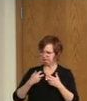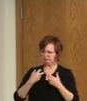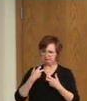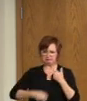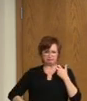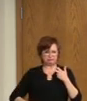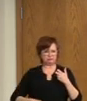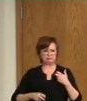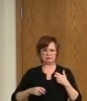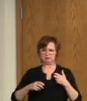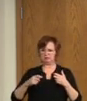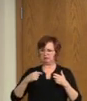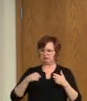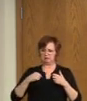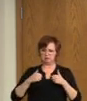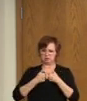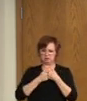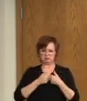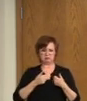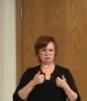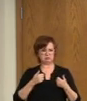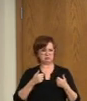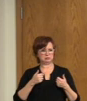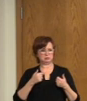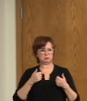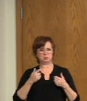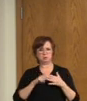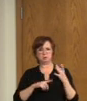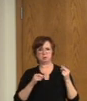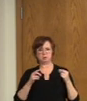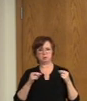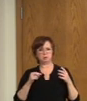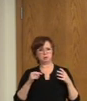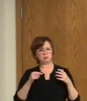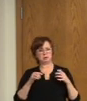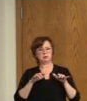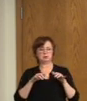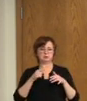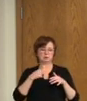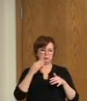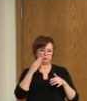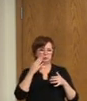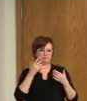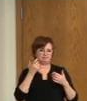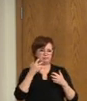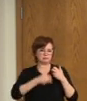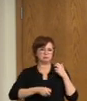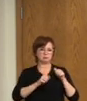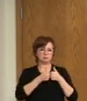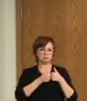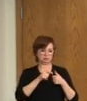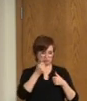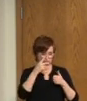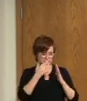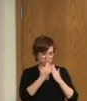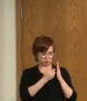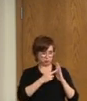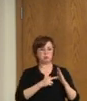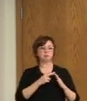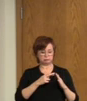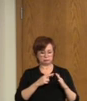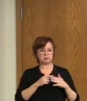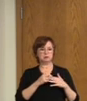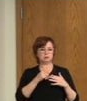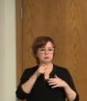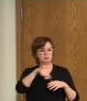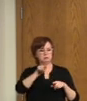us started meeting even one or two households, we would see a second spike. So all the people I've talked to actually do understand the new measures and